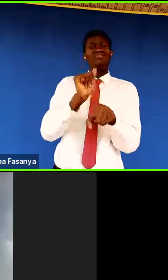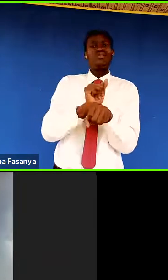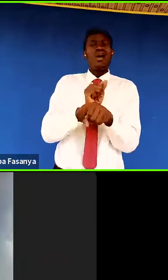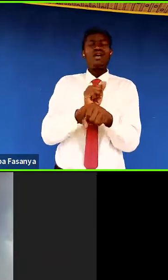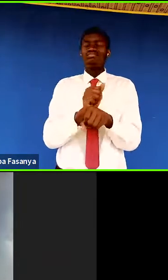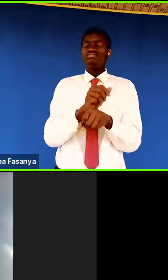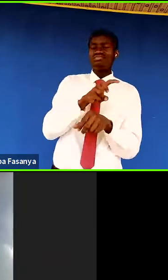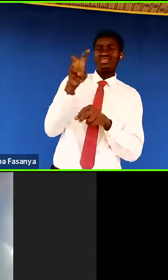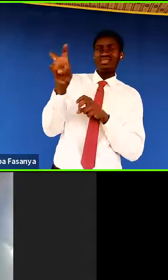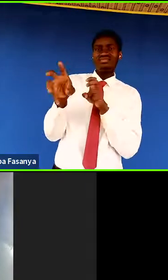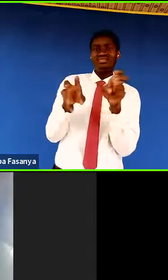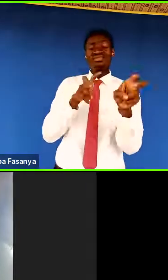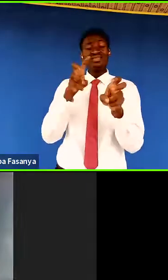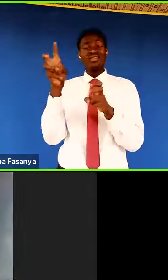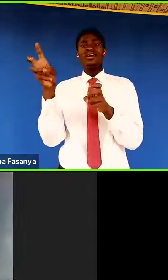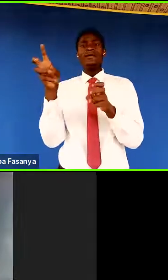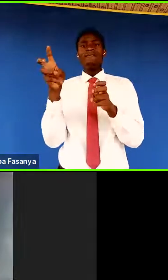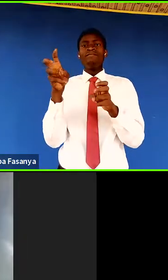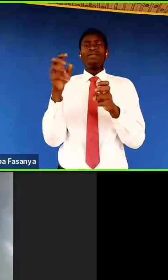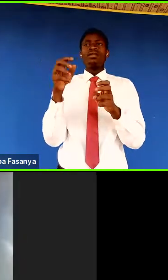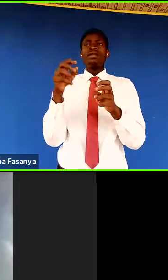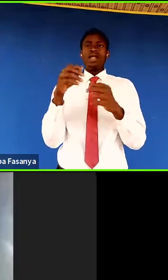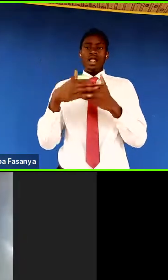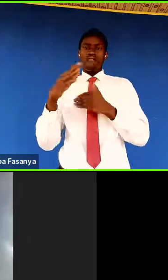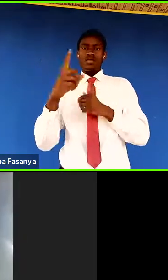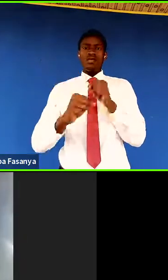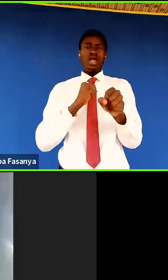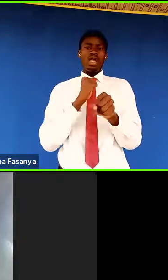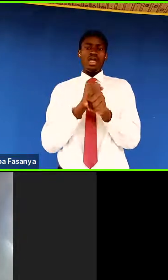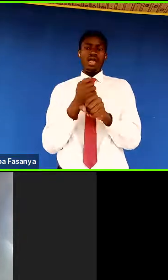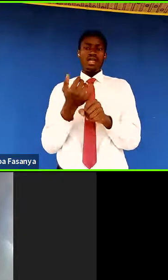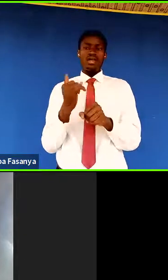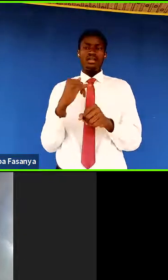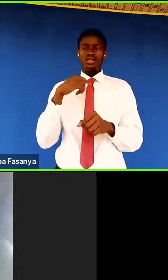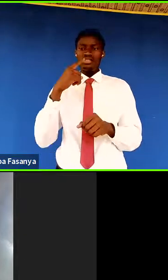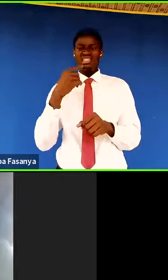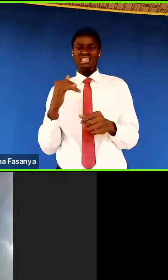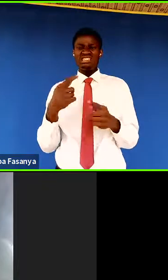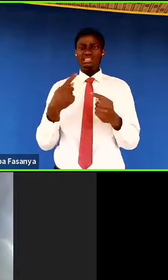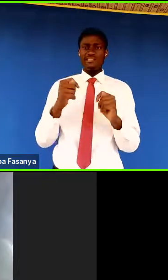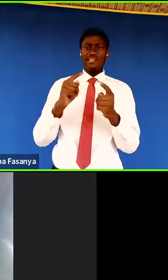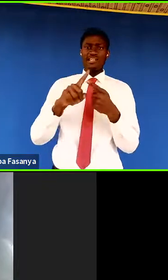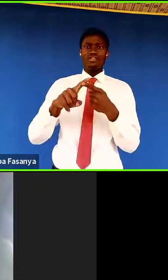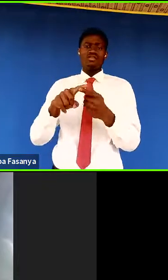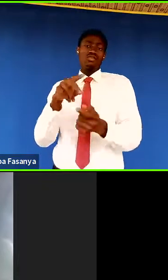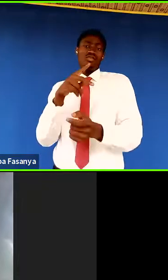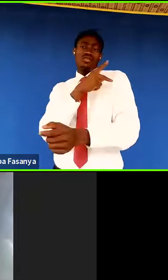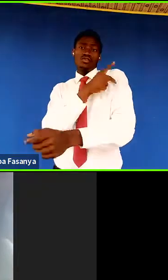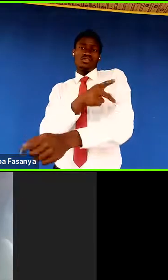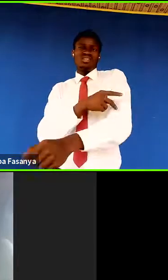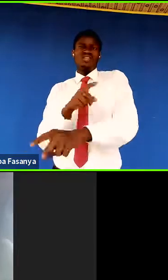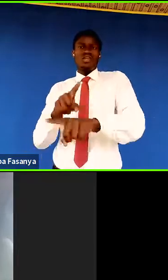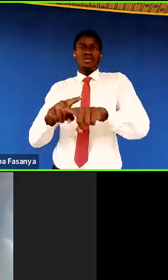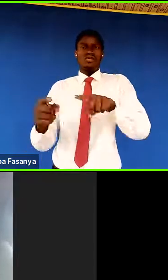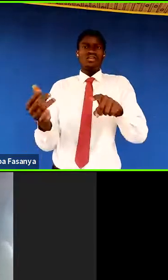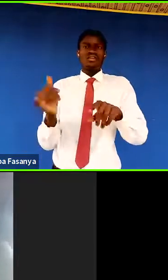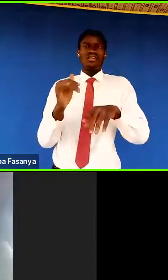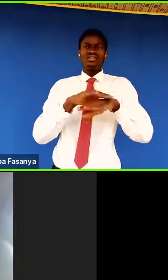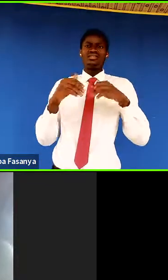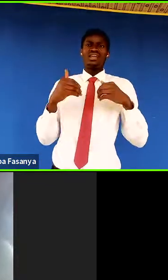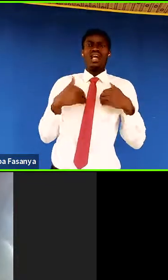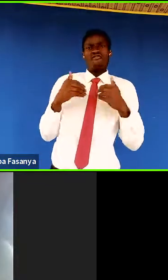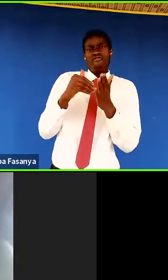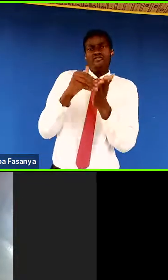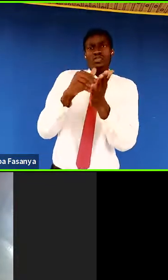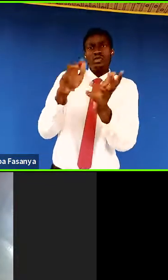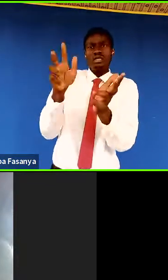1 year and tell you that they are trying to conceive, but then they're not even having frequent intercourse. Maybe they will tell